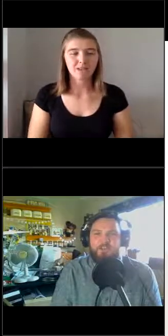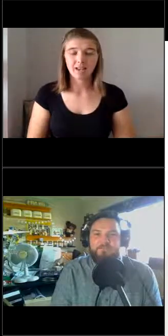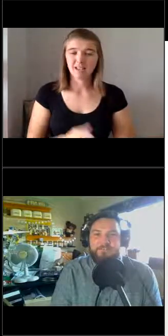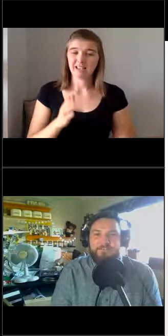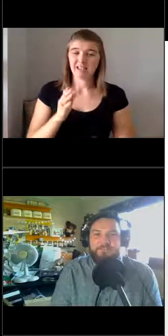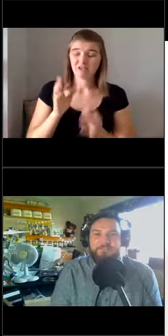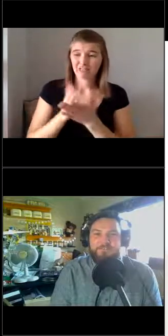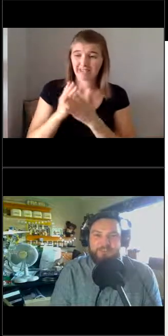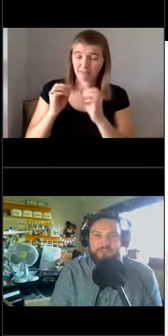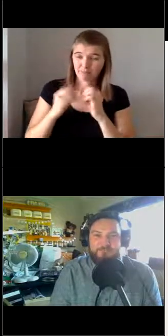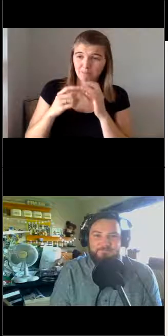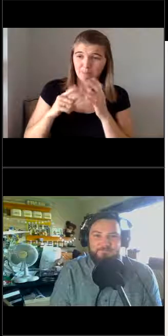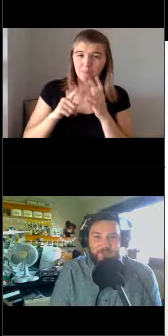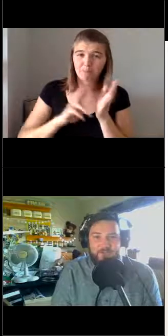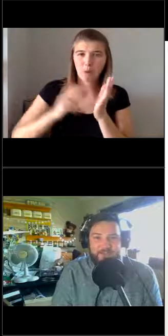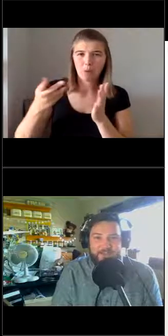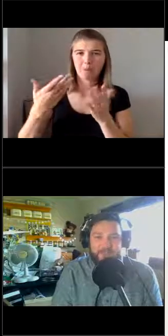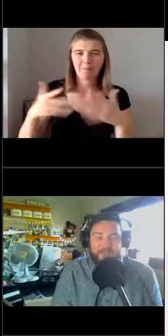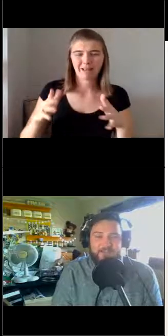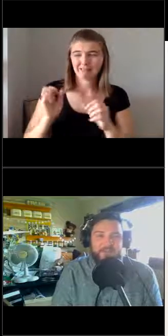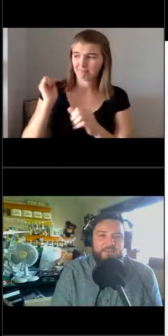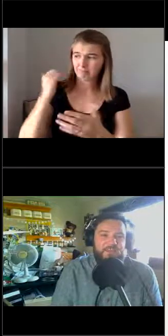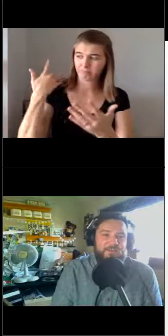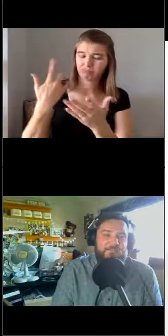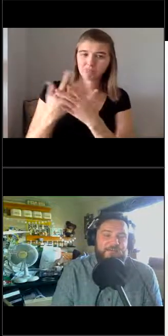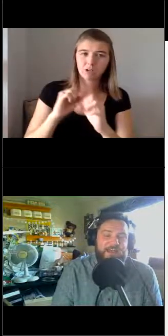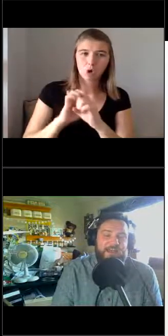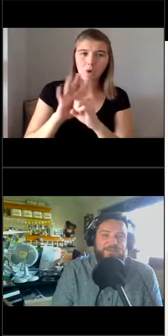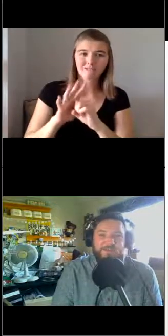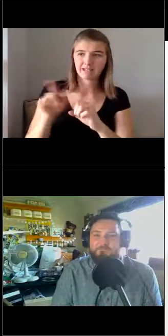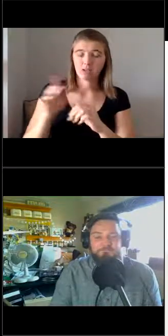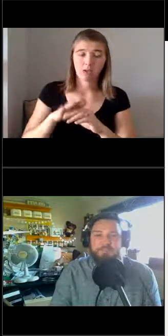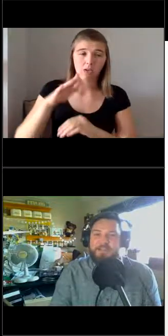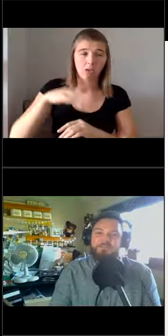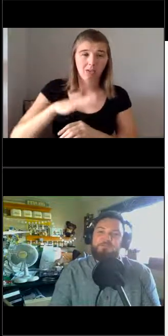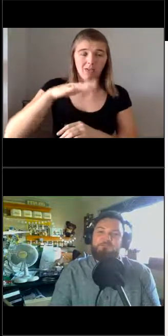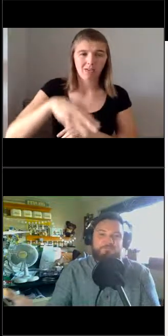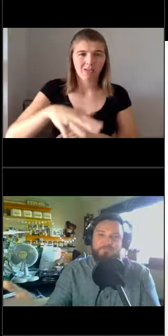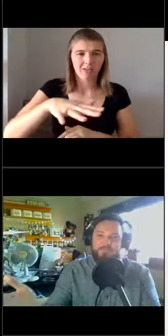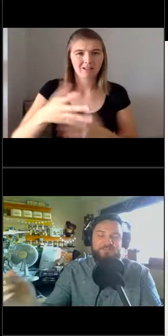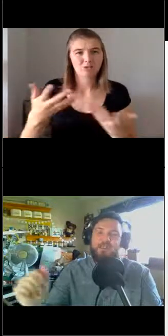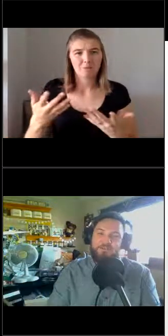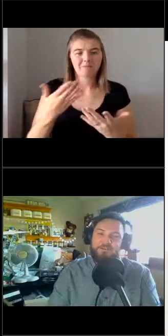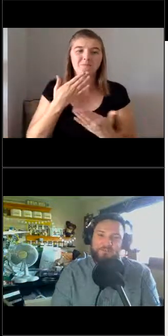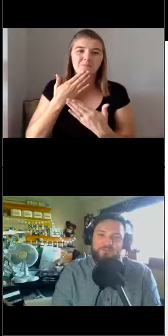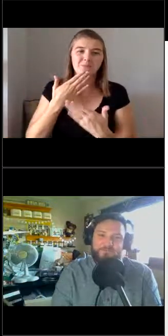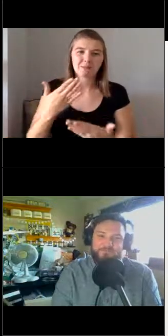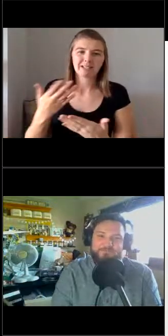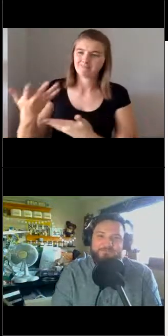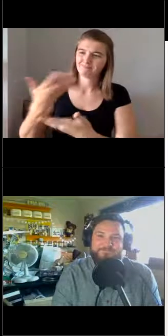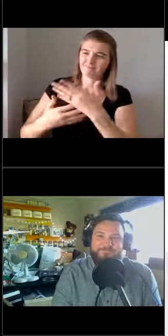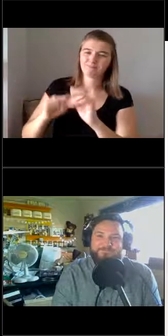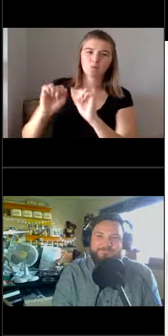bumpy ride of things during the COVID pandemic. So please, Boon, tell us your